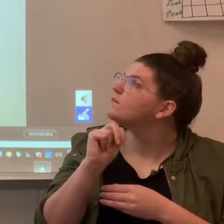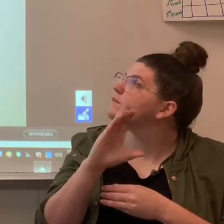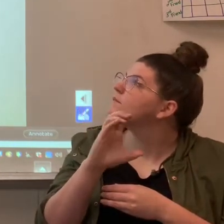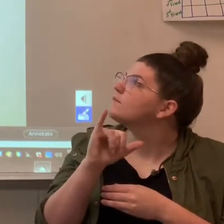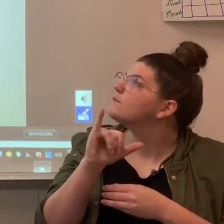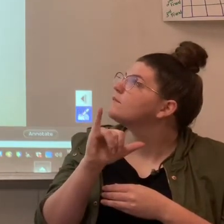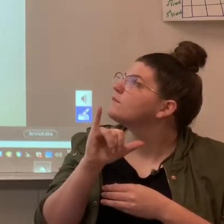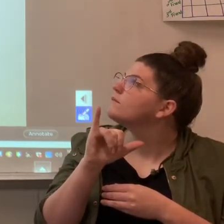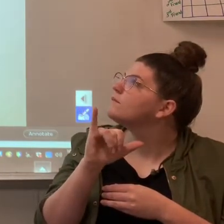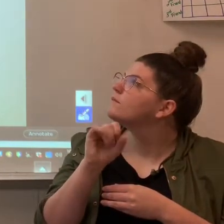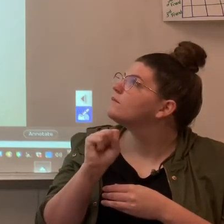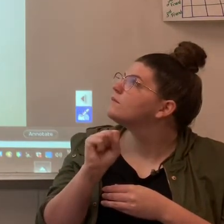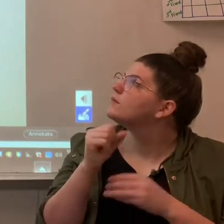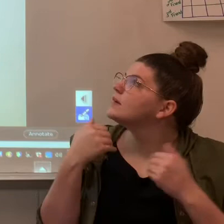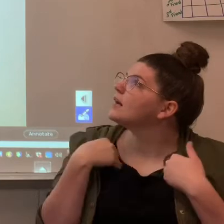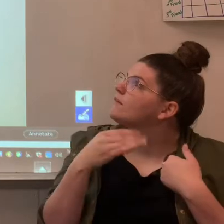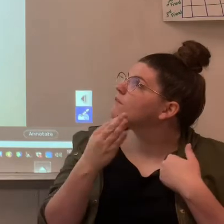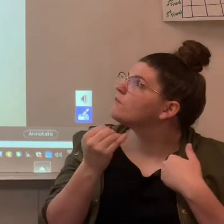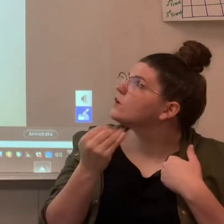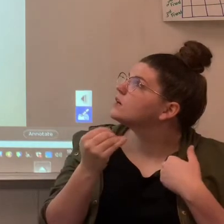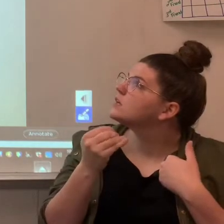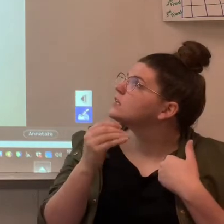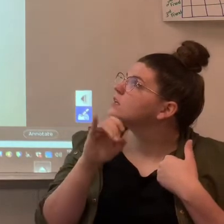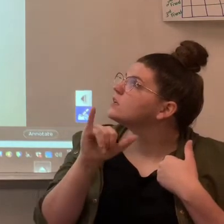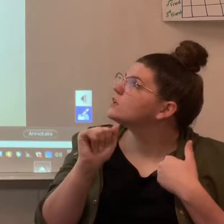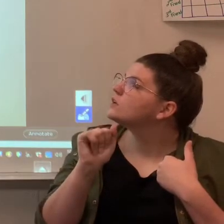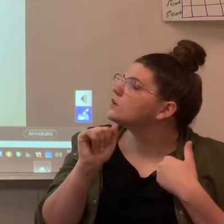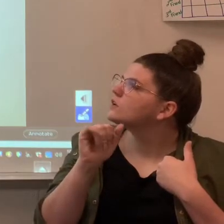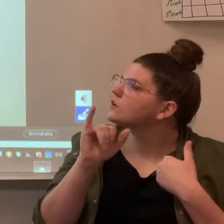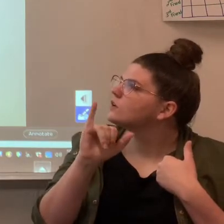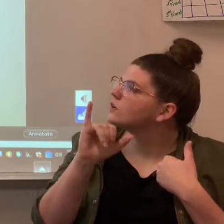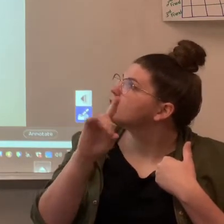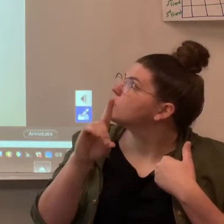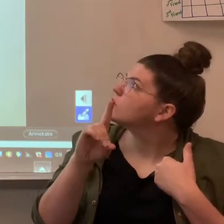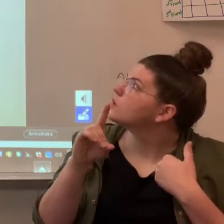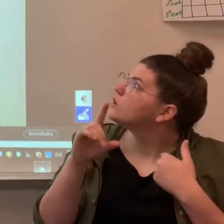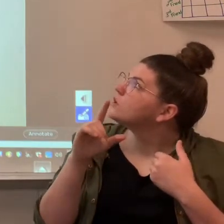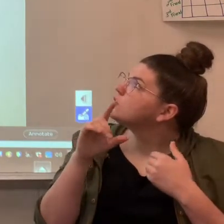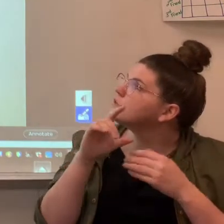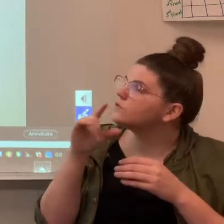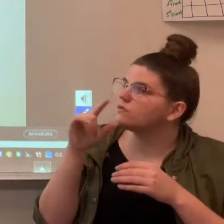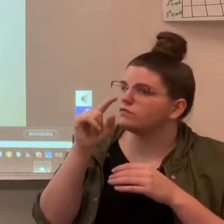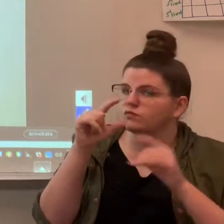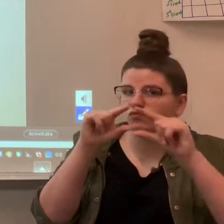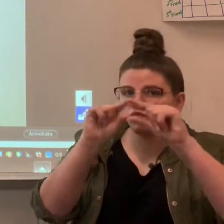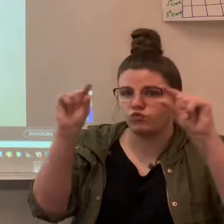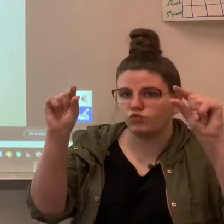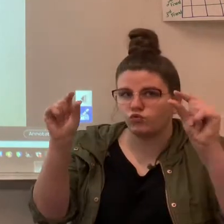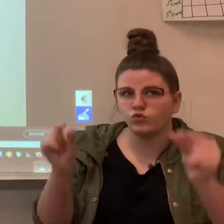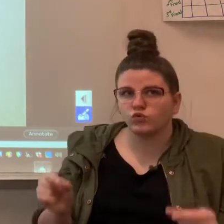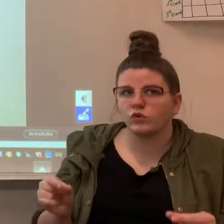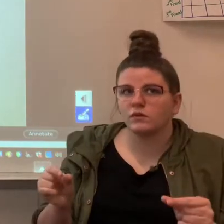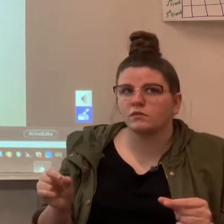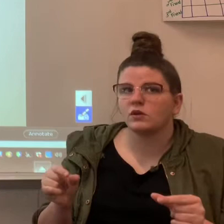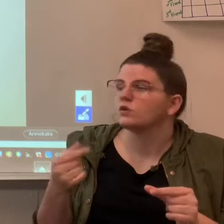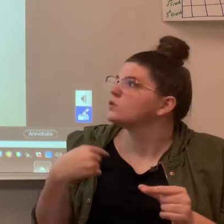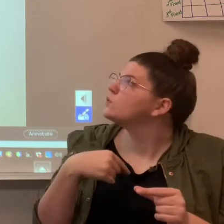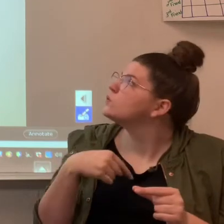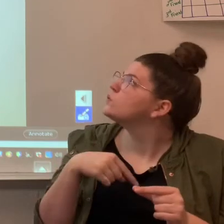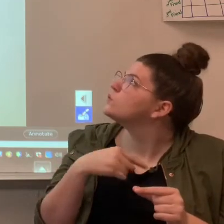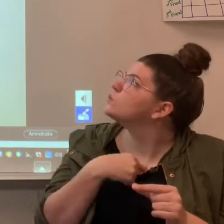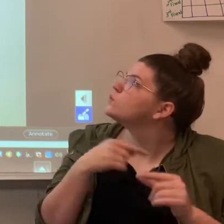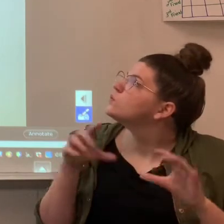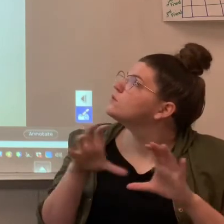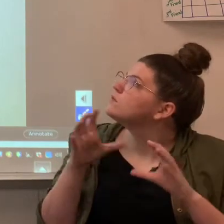14 yards of trim. He is making picture frames that take 4 yards each. We've done multiple problems like this.